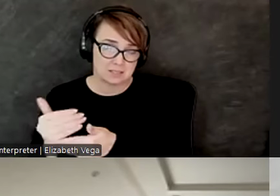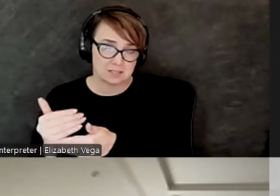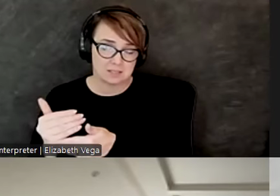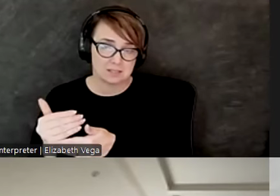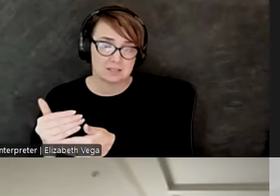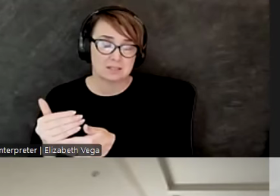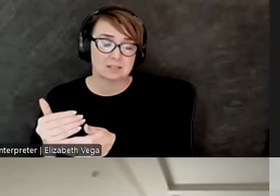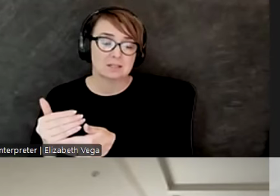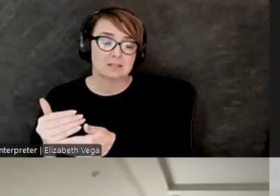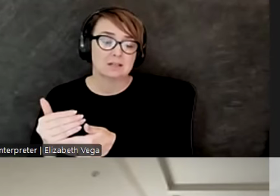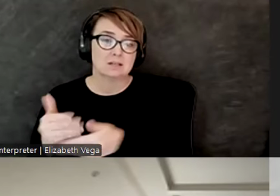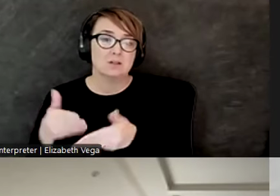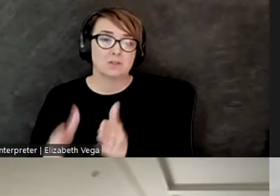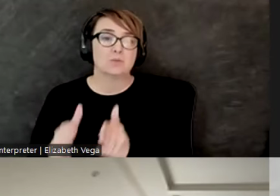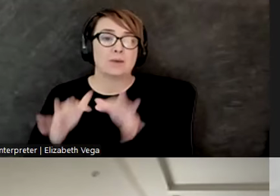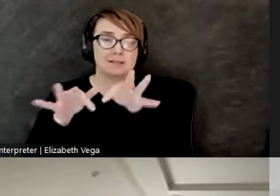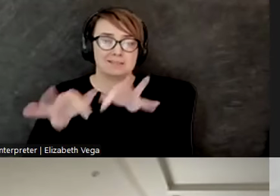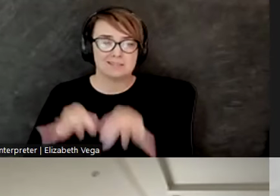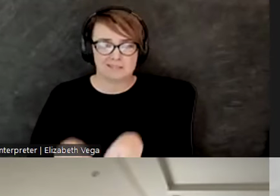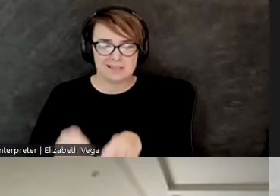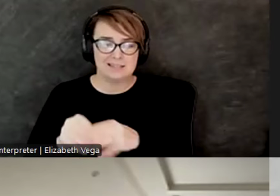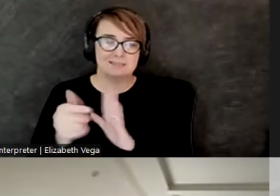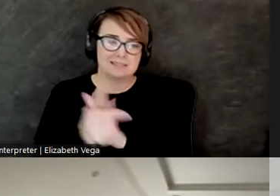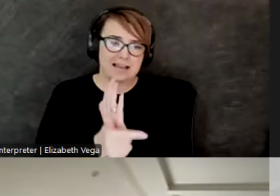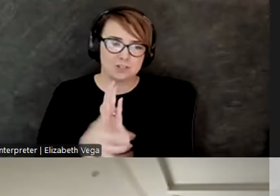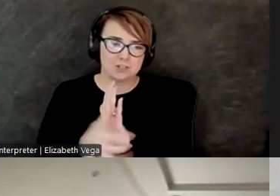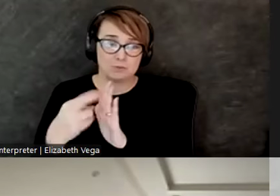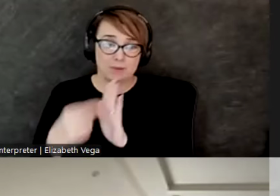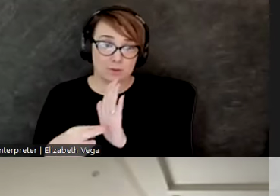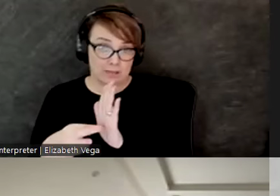forth in statute and regulation.